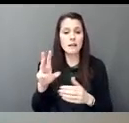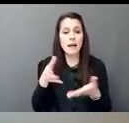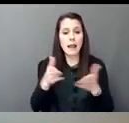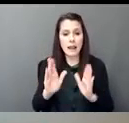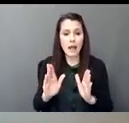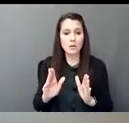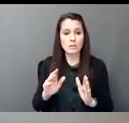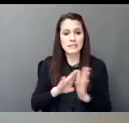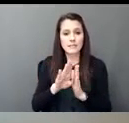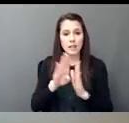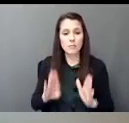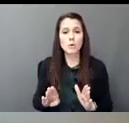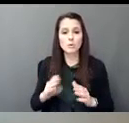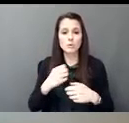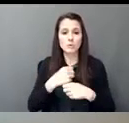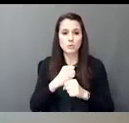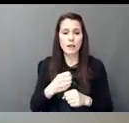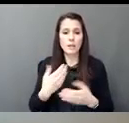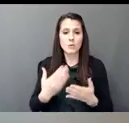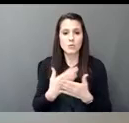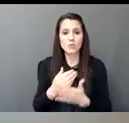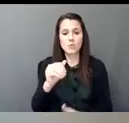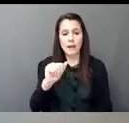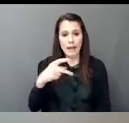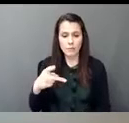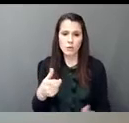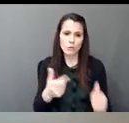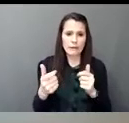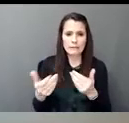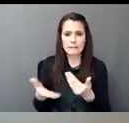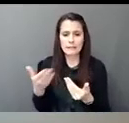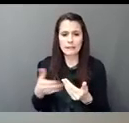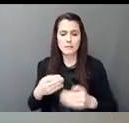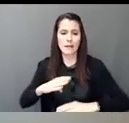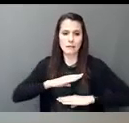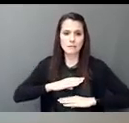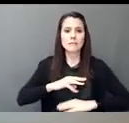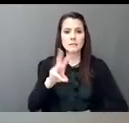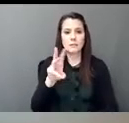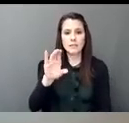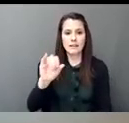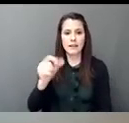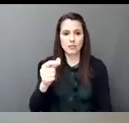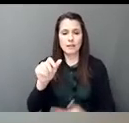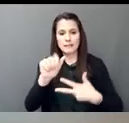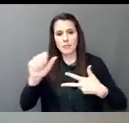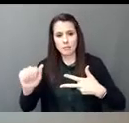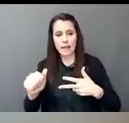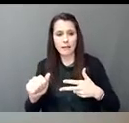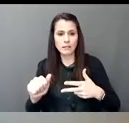state to create new applications quickly and easily while meeting WCAG AA guidelines from the beginning.